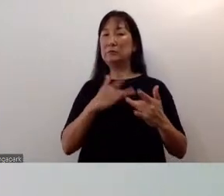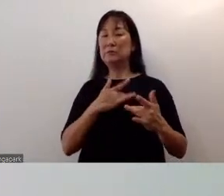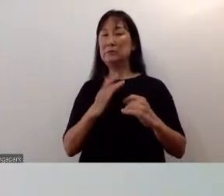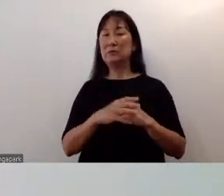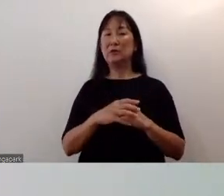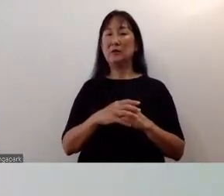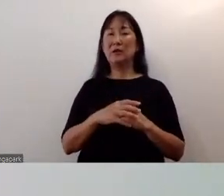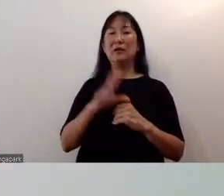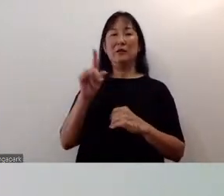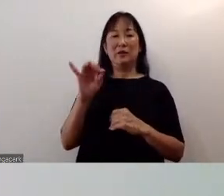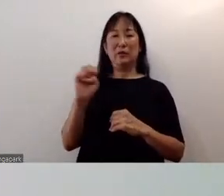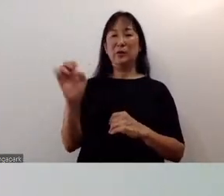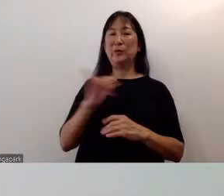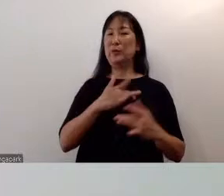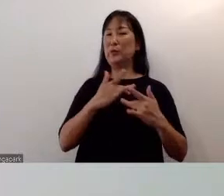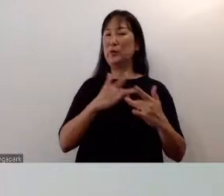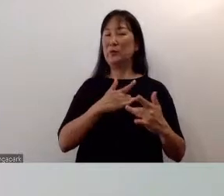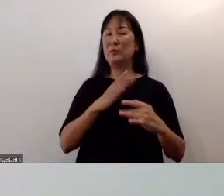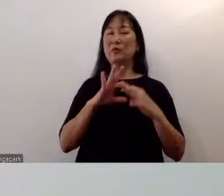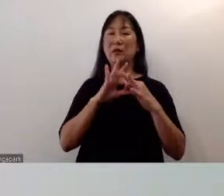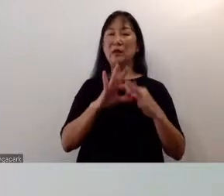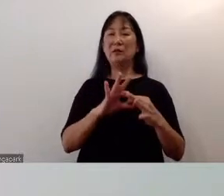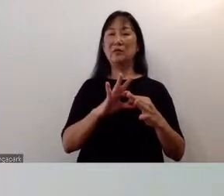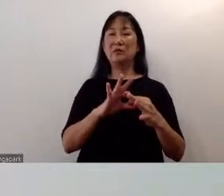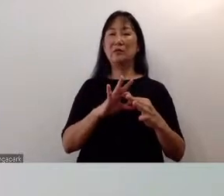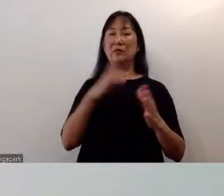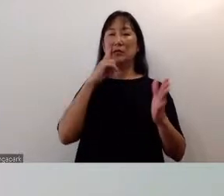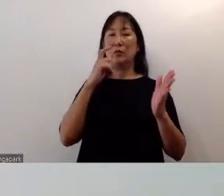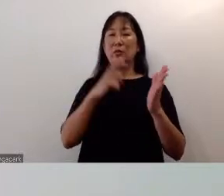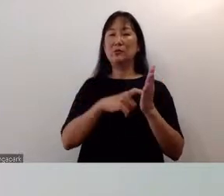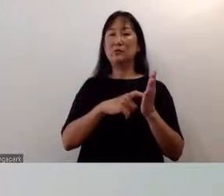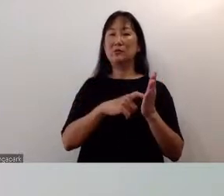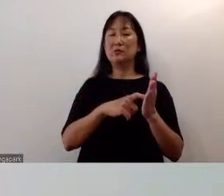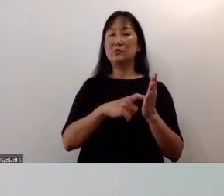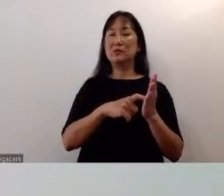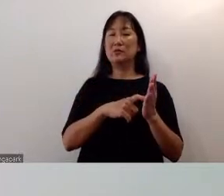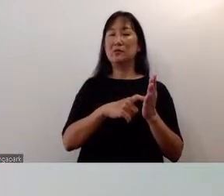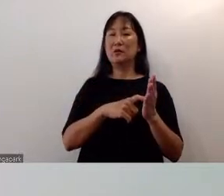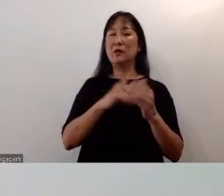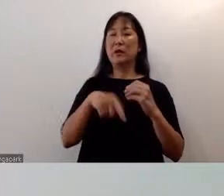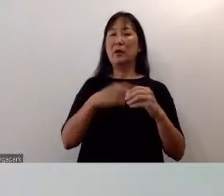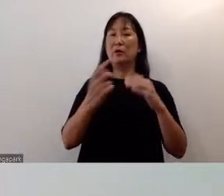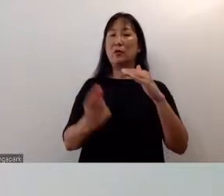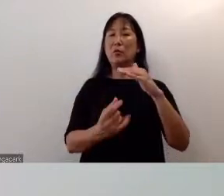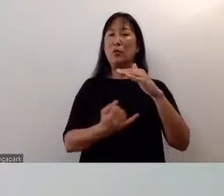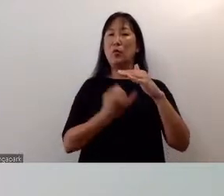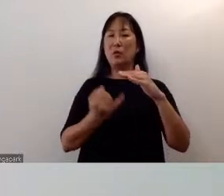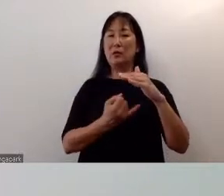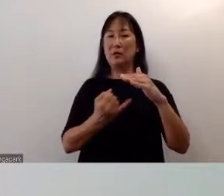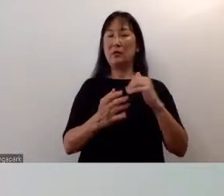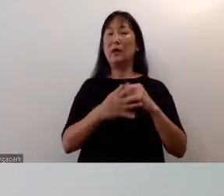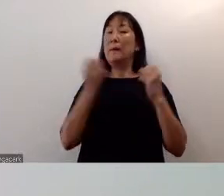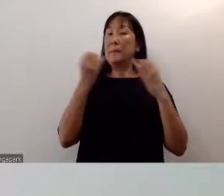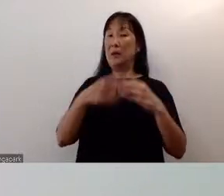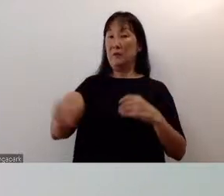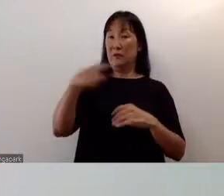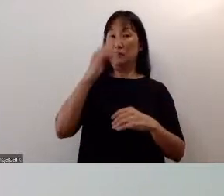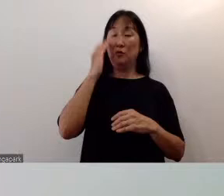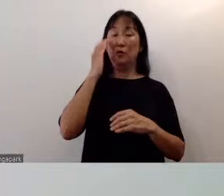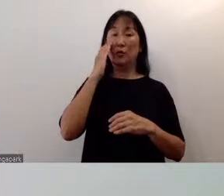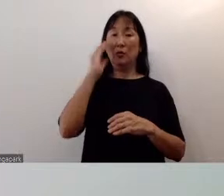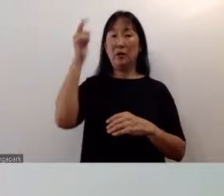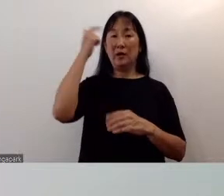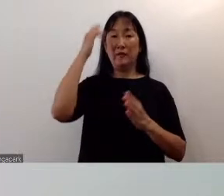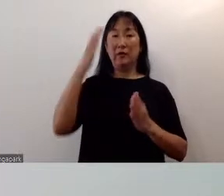were getting questions. It's related to the notice that went out around quarantine. So as many of you folks know, the governor